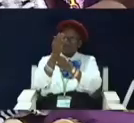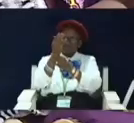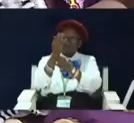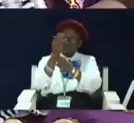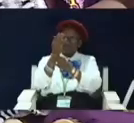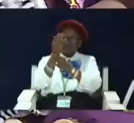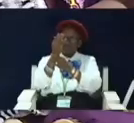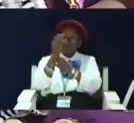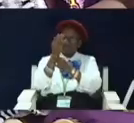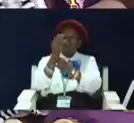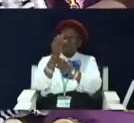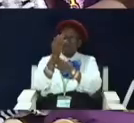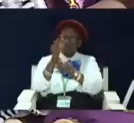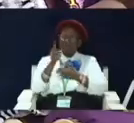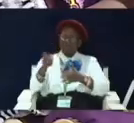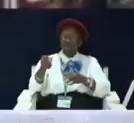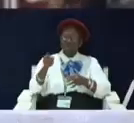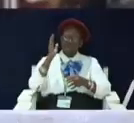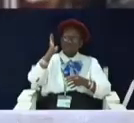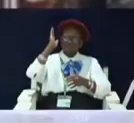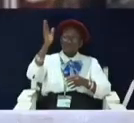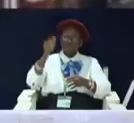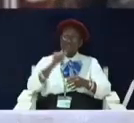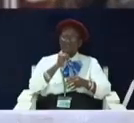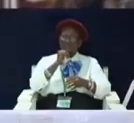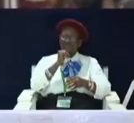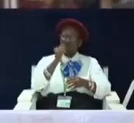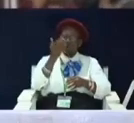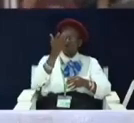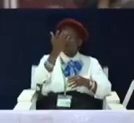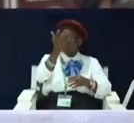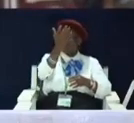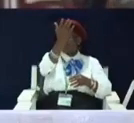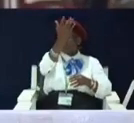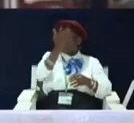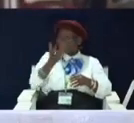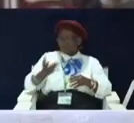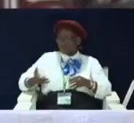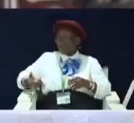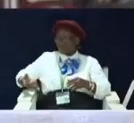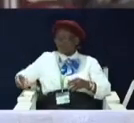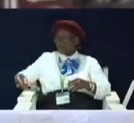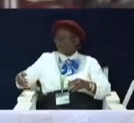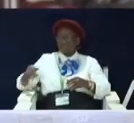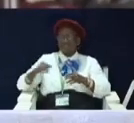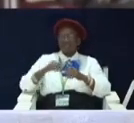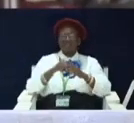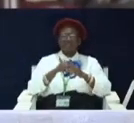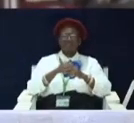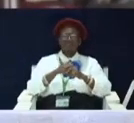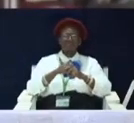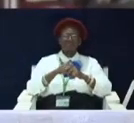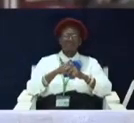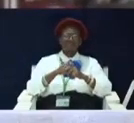You will not sink. Oh, sinuri.